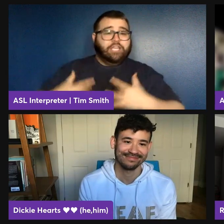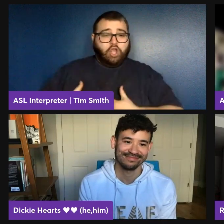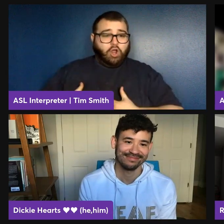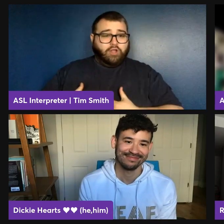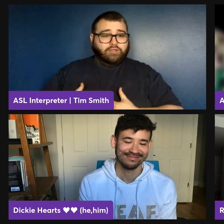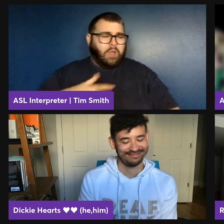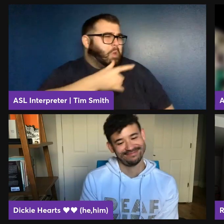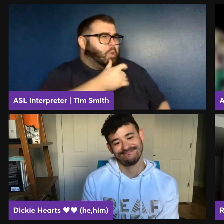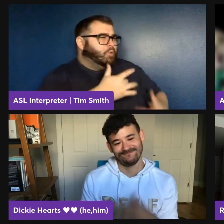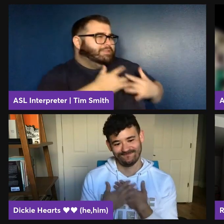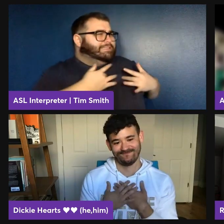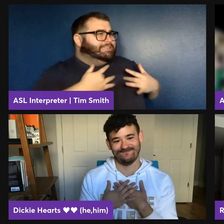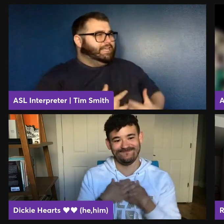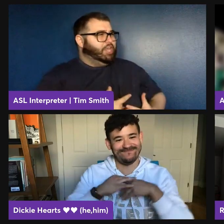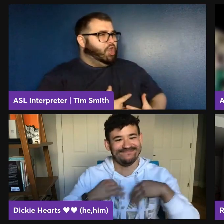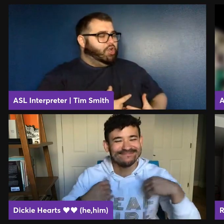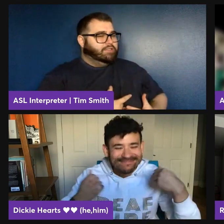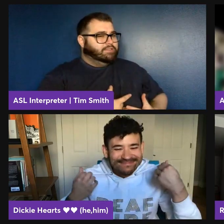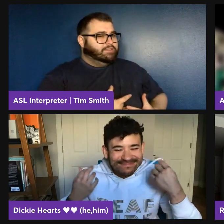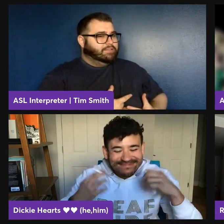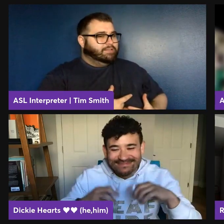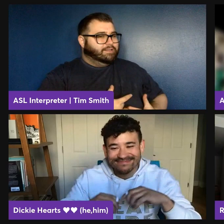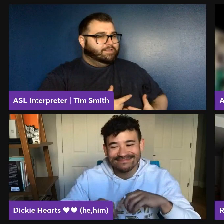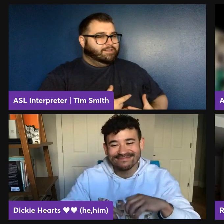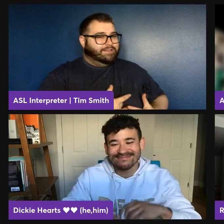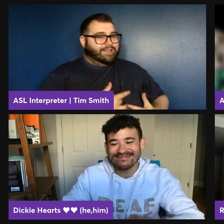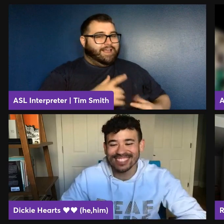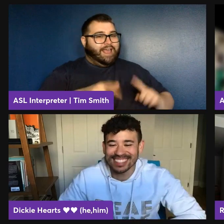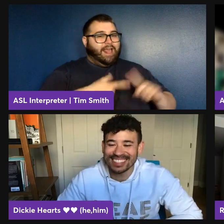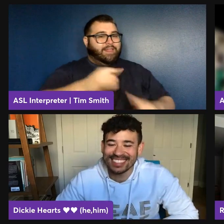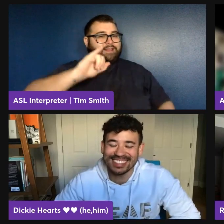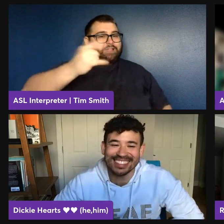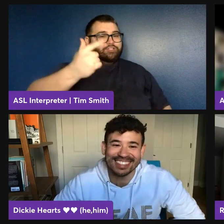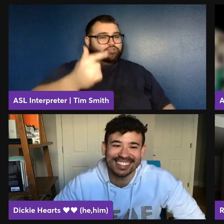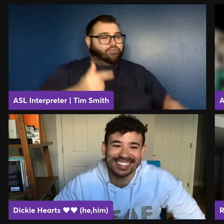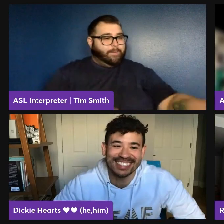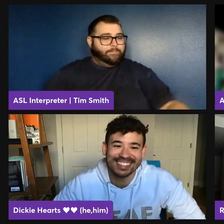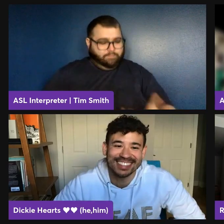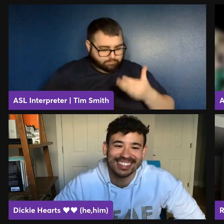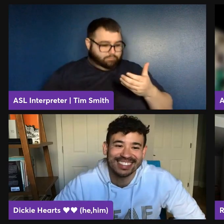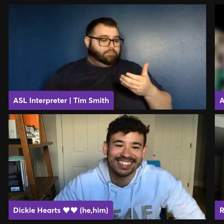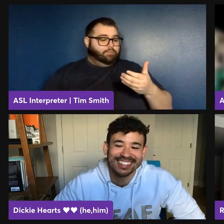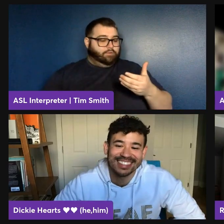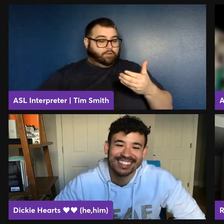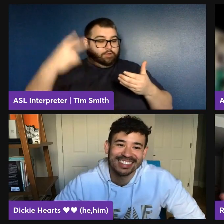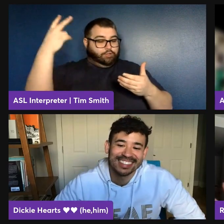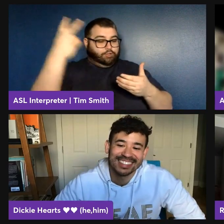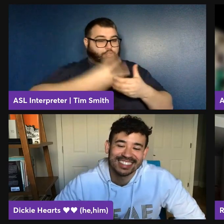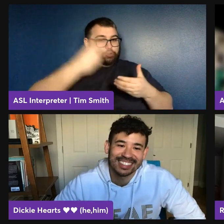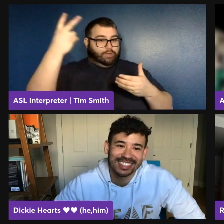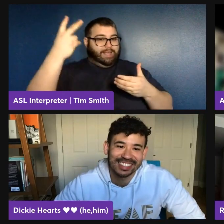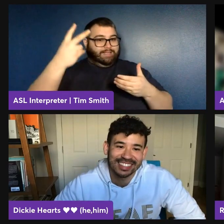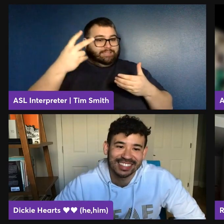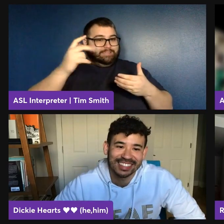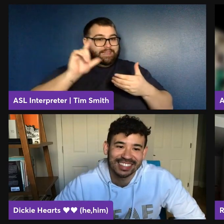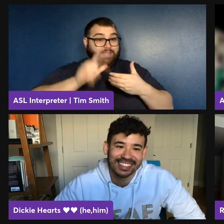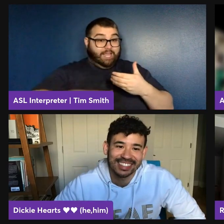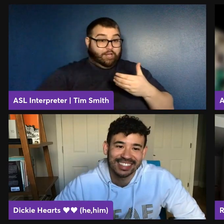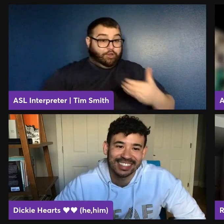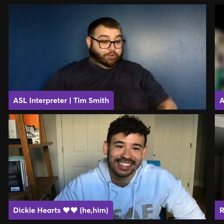Hearts? Mm-hmm. And across the table came the Instagram. And then within 2 days of that